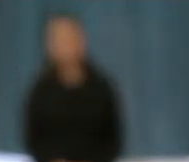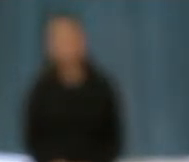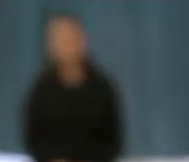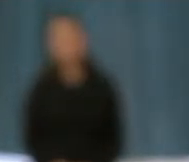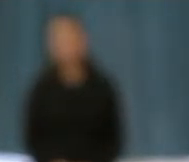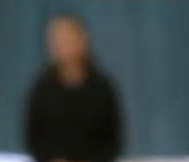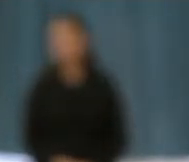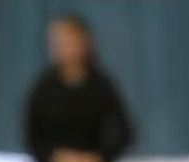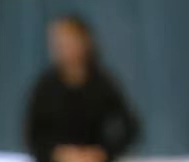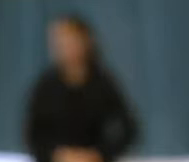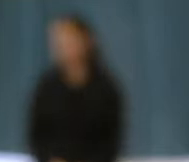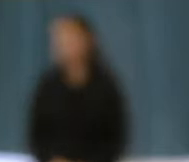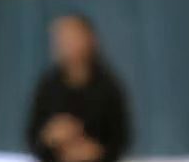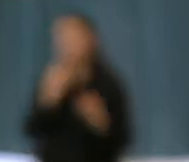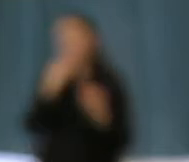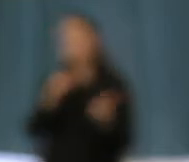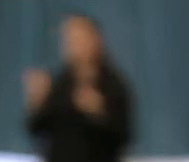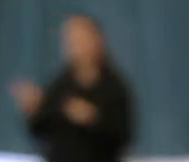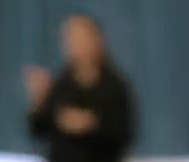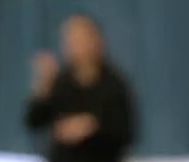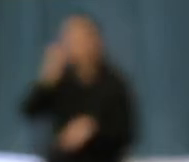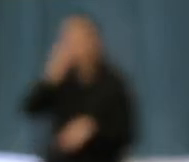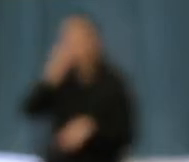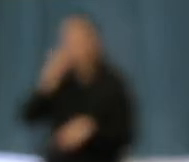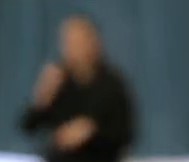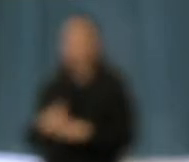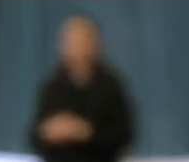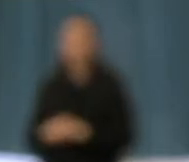Thank you, and we'll try to go back to the phone line. I'm sorry about that. I don't think we